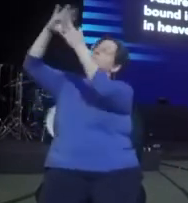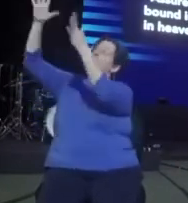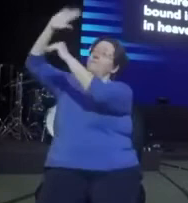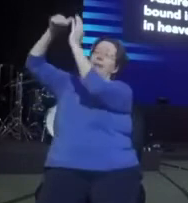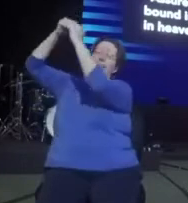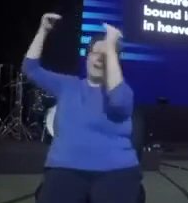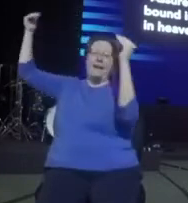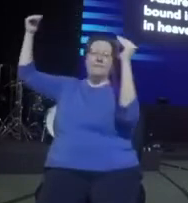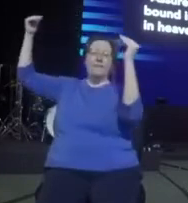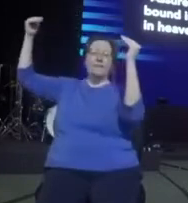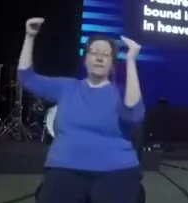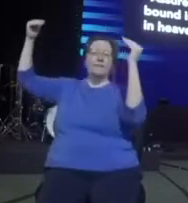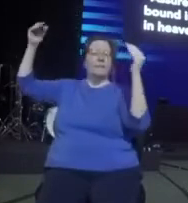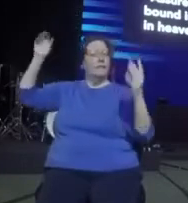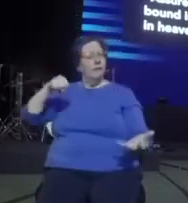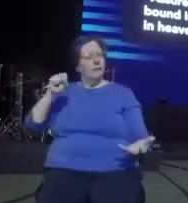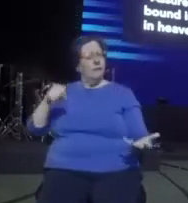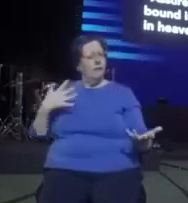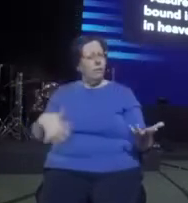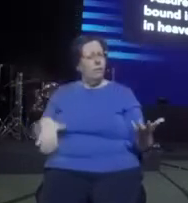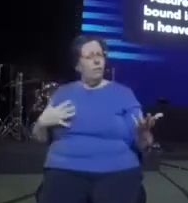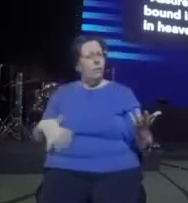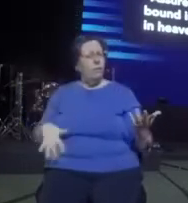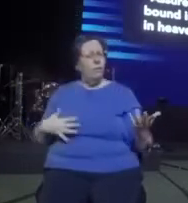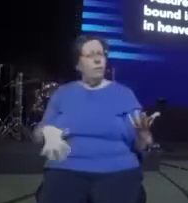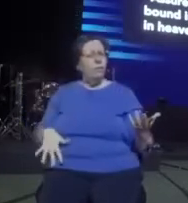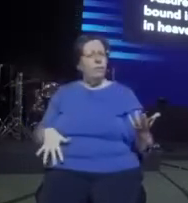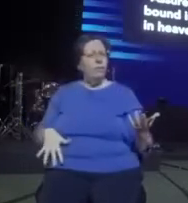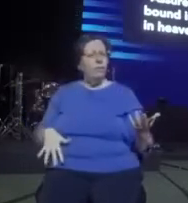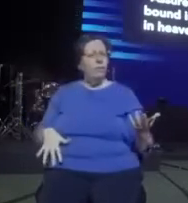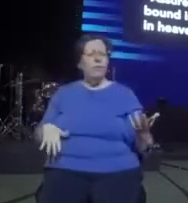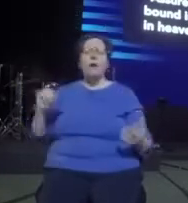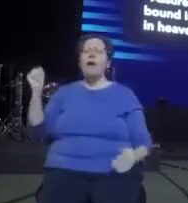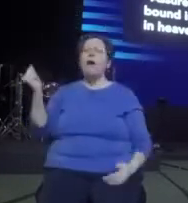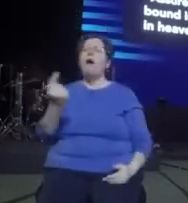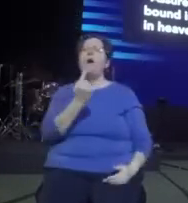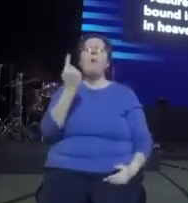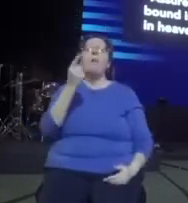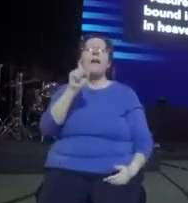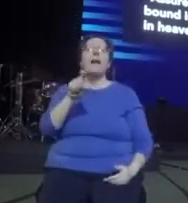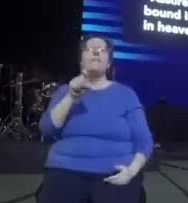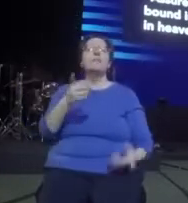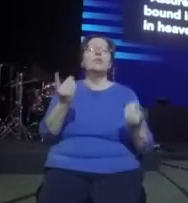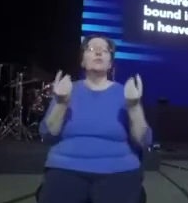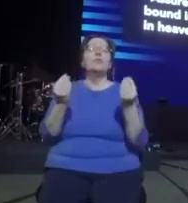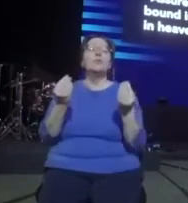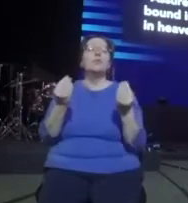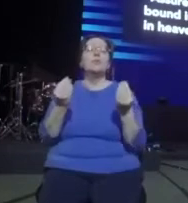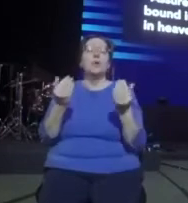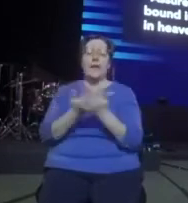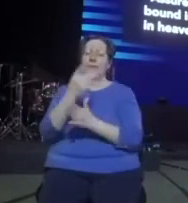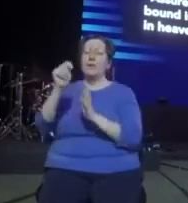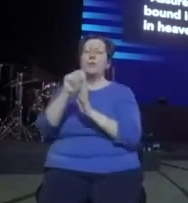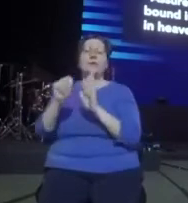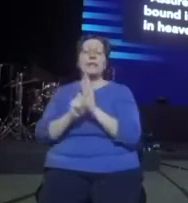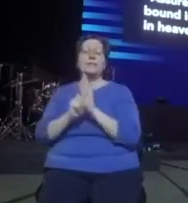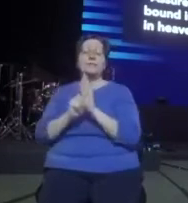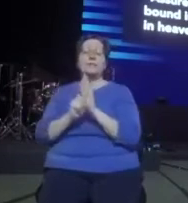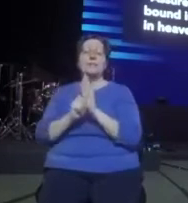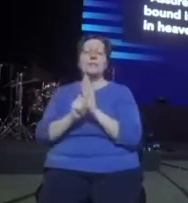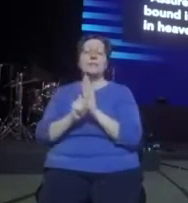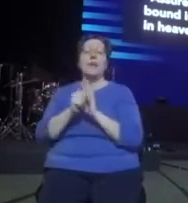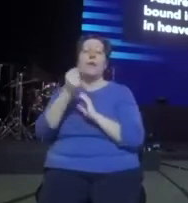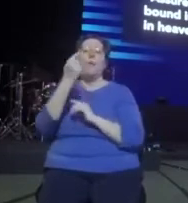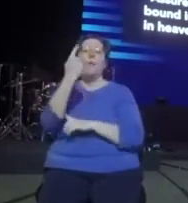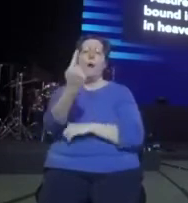My goodness sakes alive, my friends. All we have to do now in the New Testament is to do